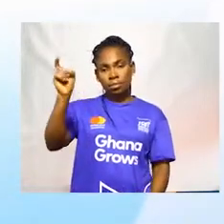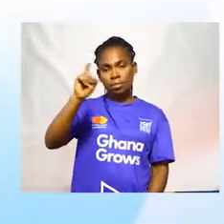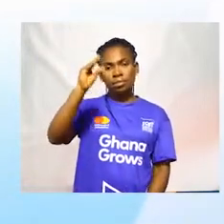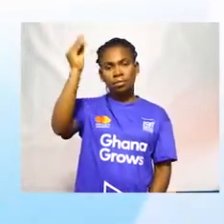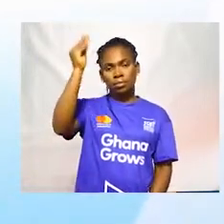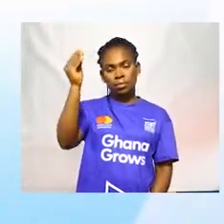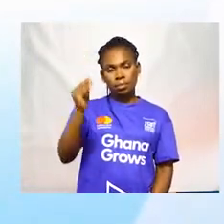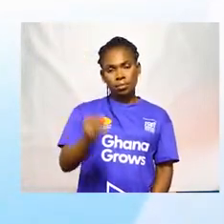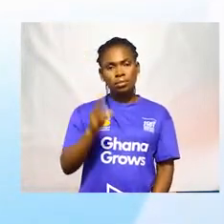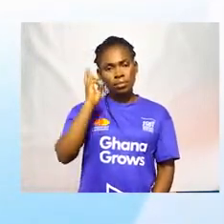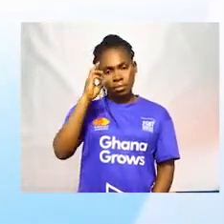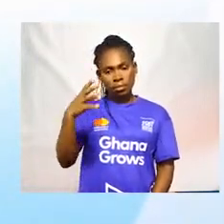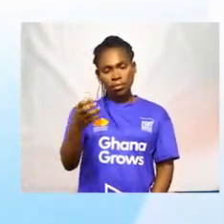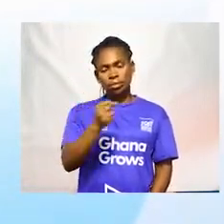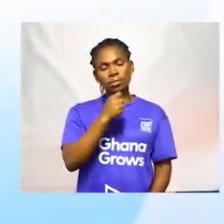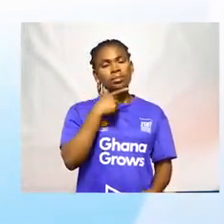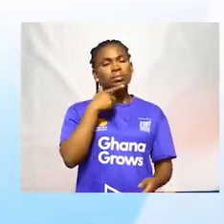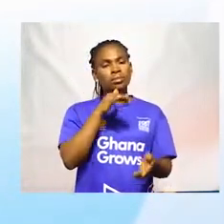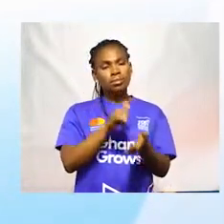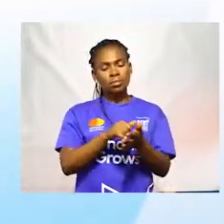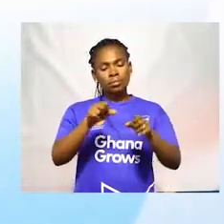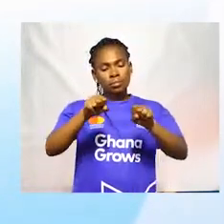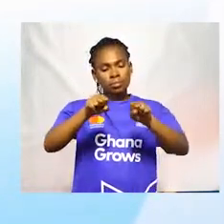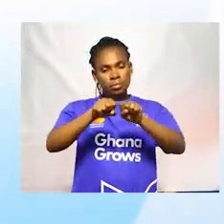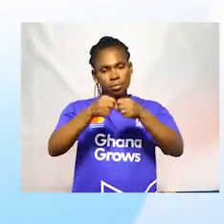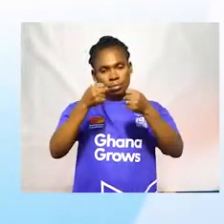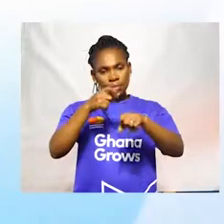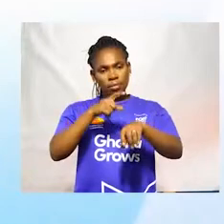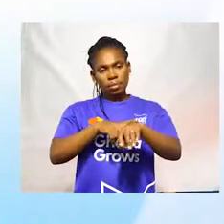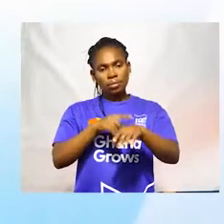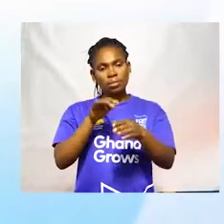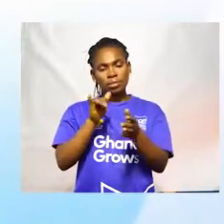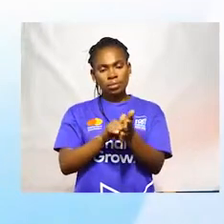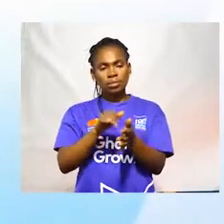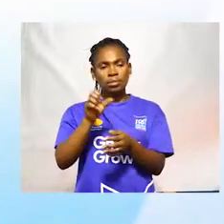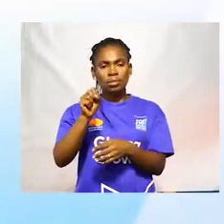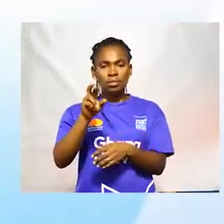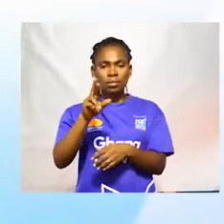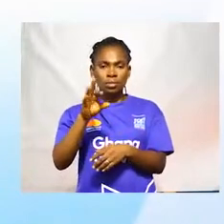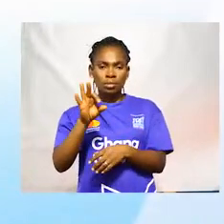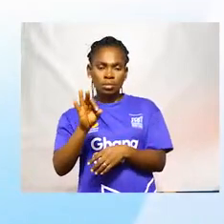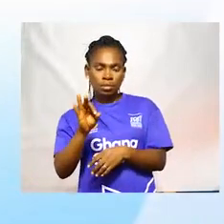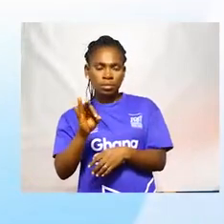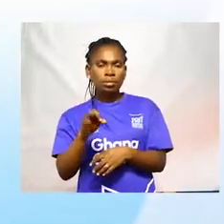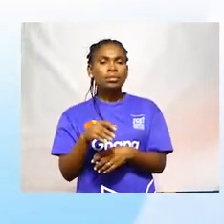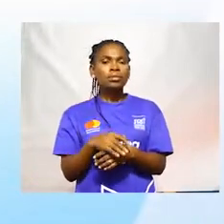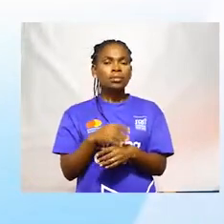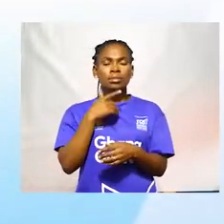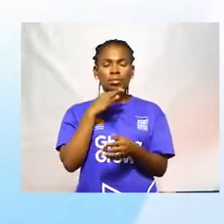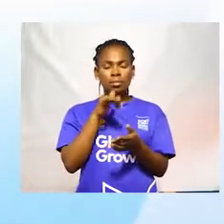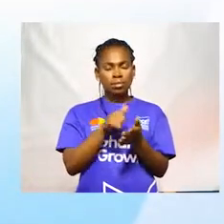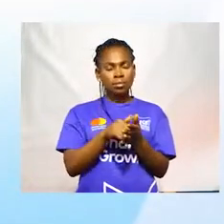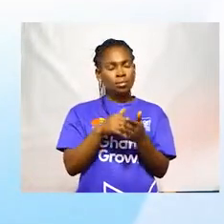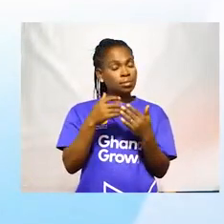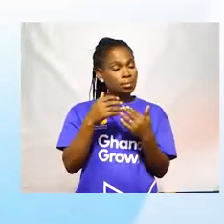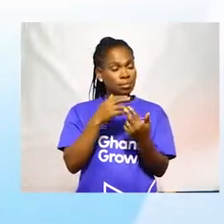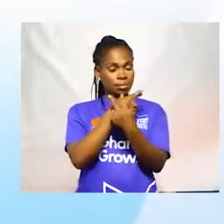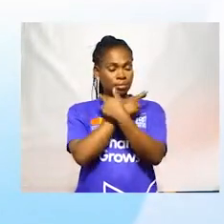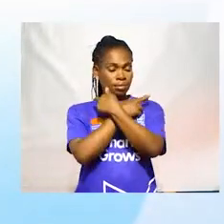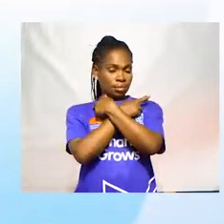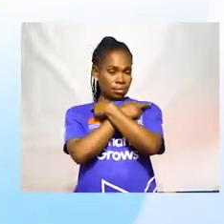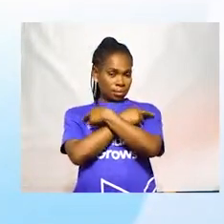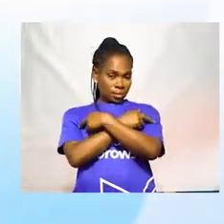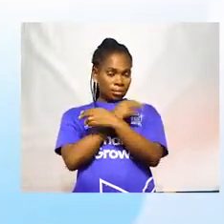on which we will take this brief break. This is Springboard, your virtual university. I call it a relaxed conversation